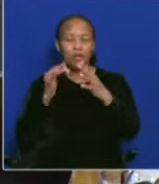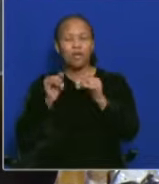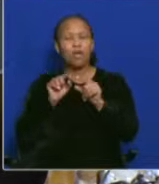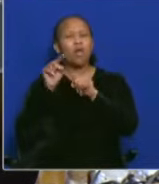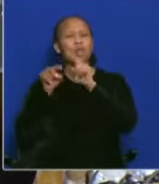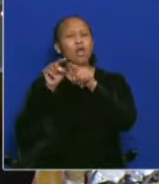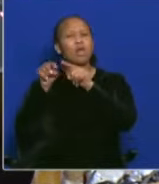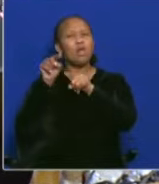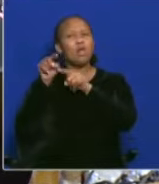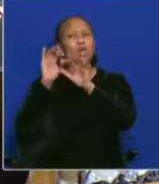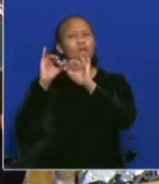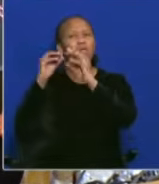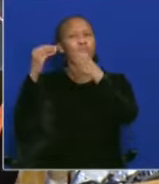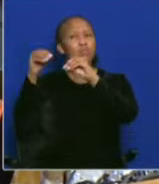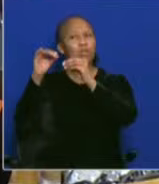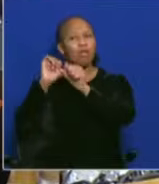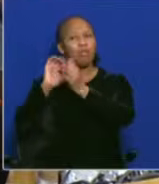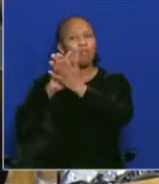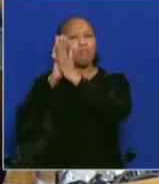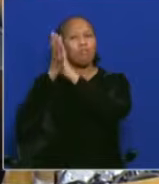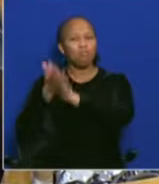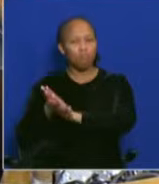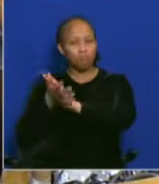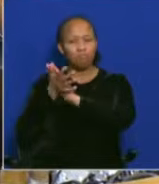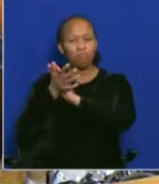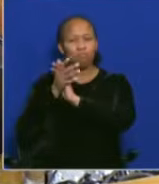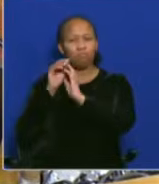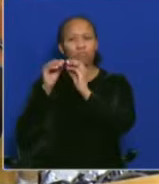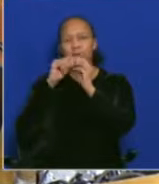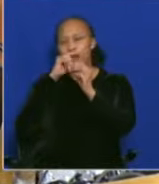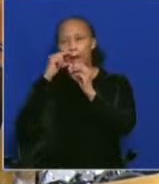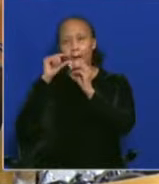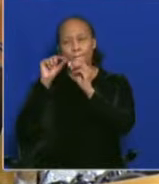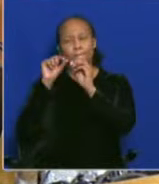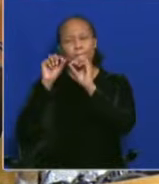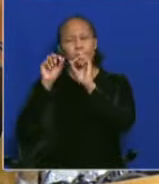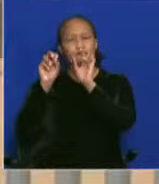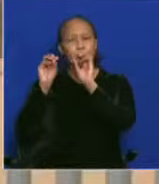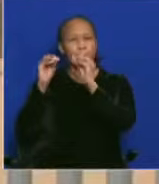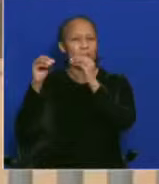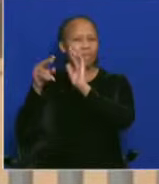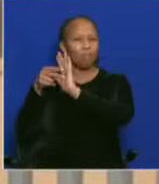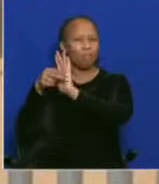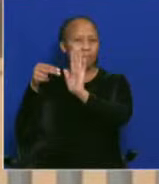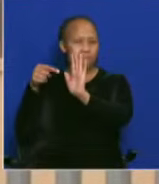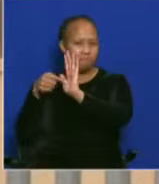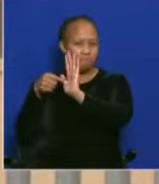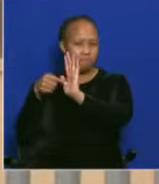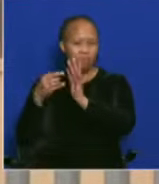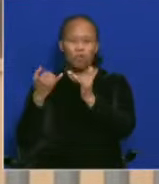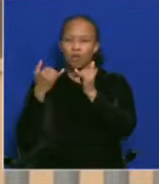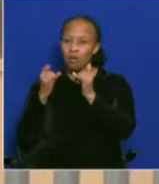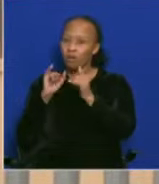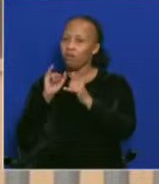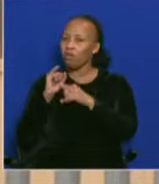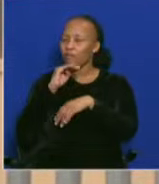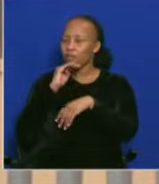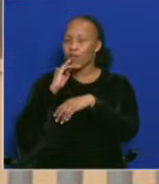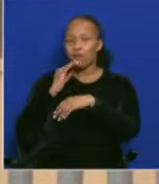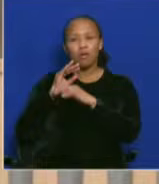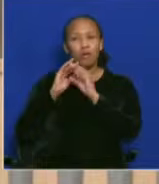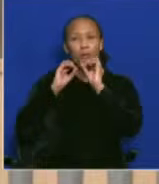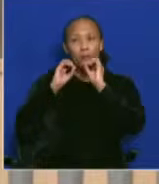and commercial standing may ultimately be considered without the benefit of Carney Links' own explanation and the